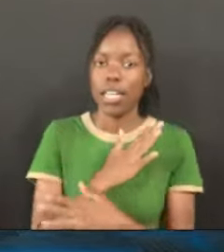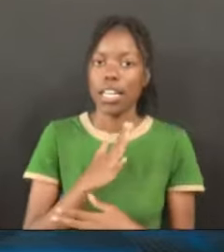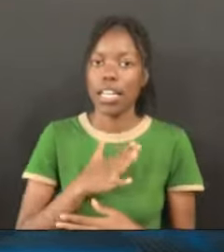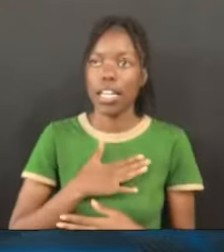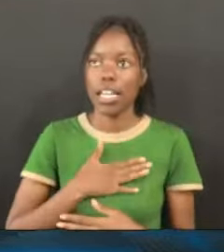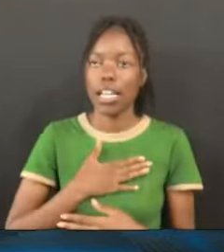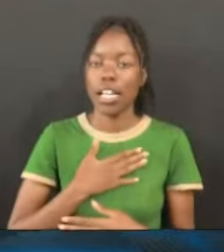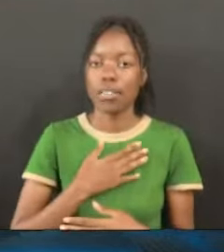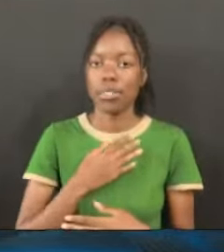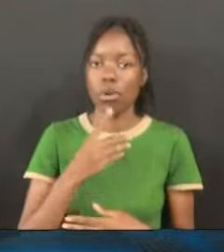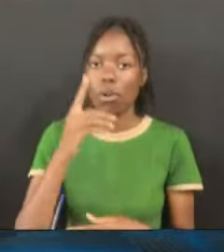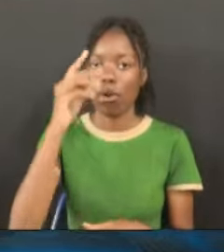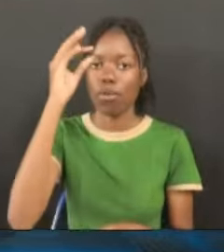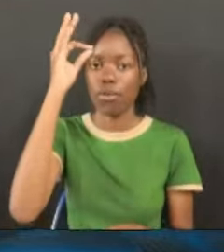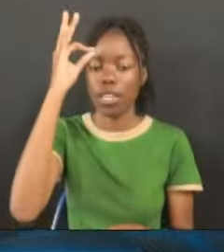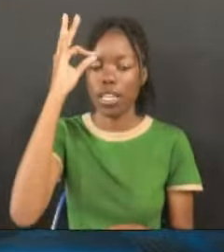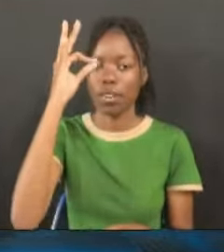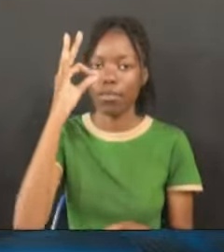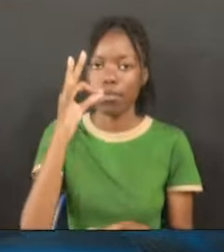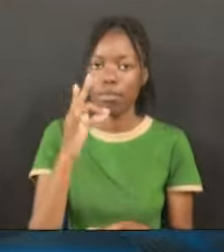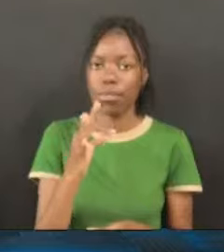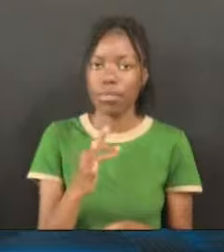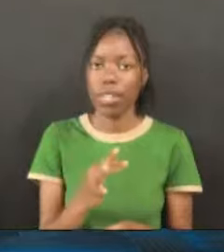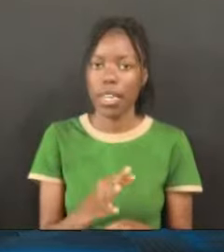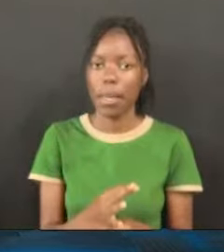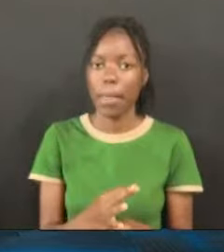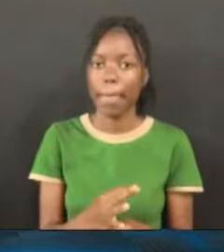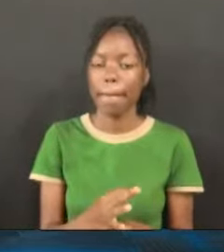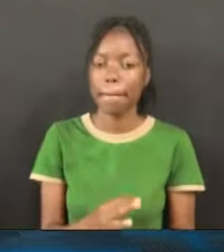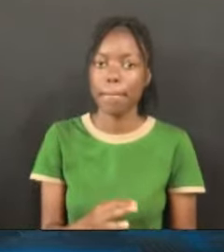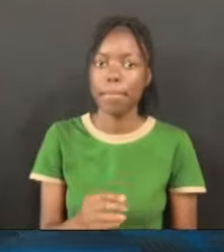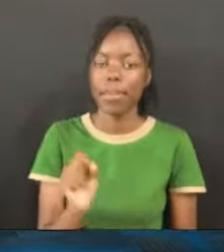he loves so faithfully.